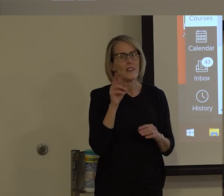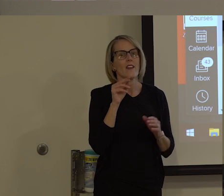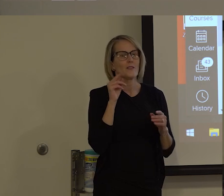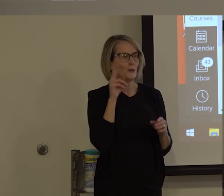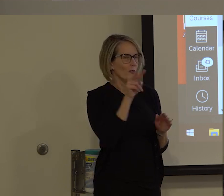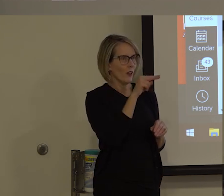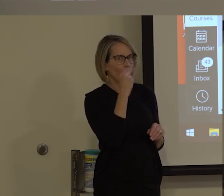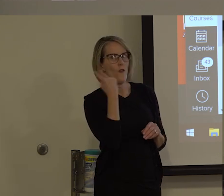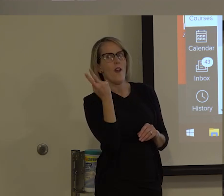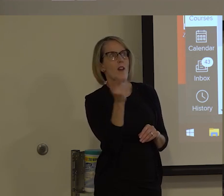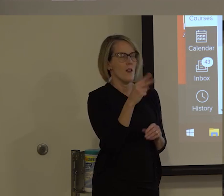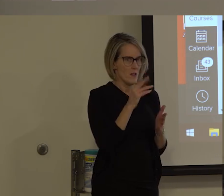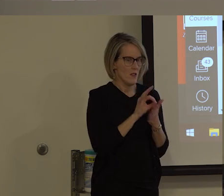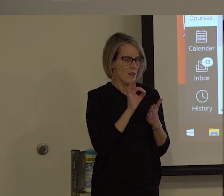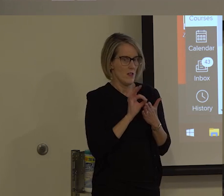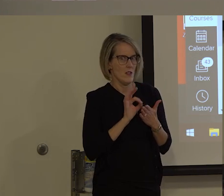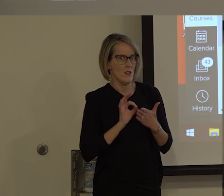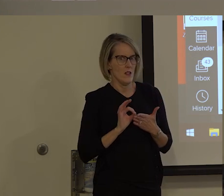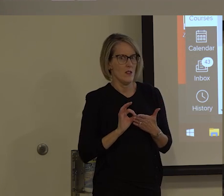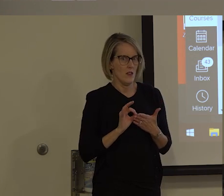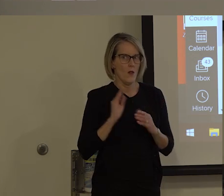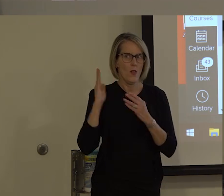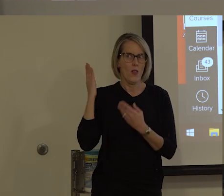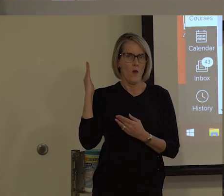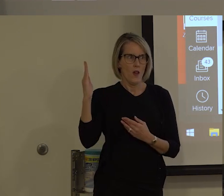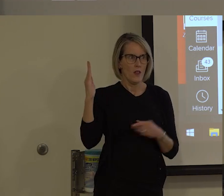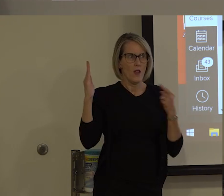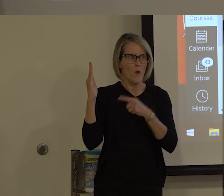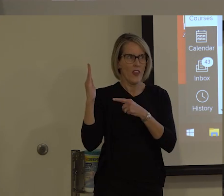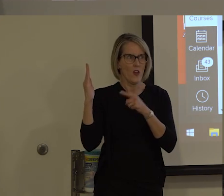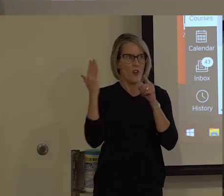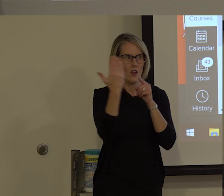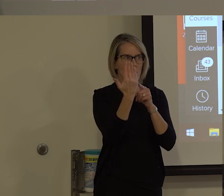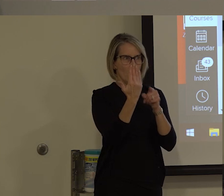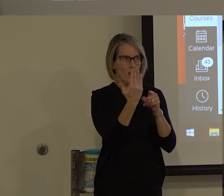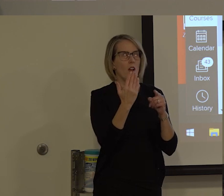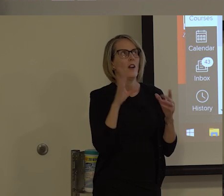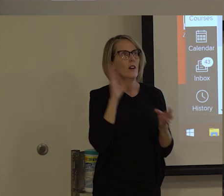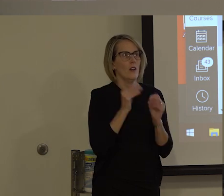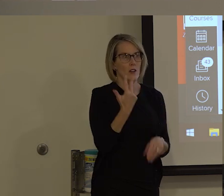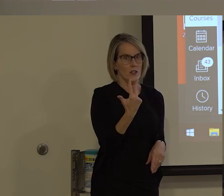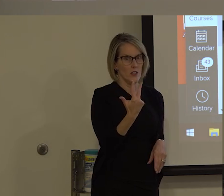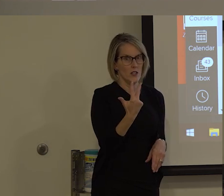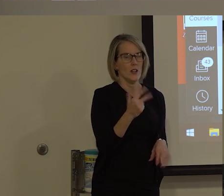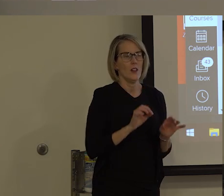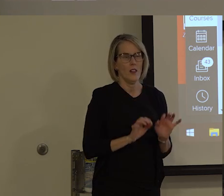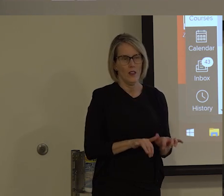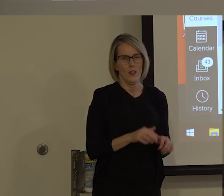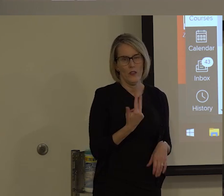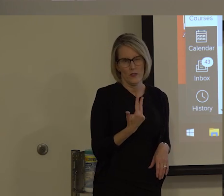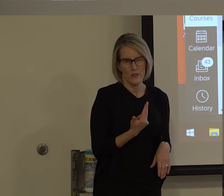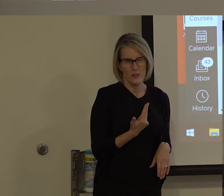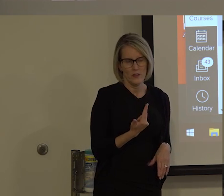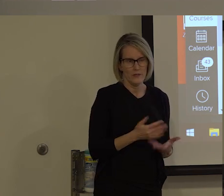driving me nuts. They have to look around the walls, right? There's one over here, there's one here. I think there are 3 of them. And then they type in the